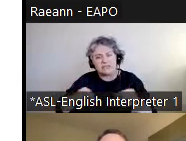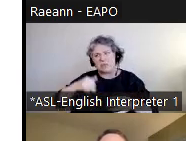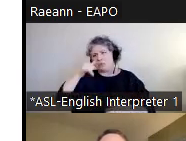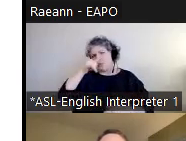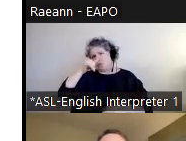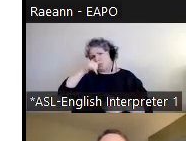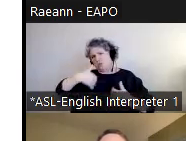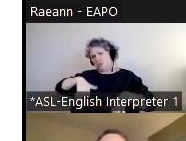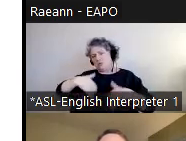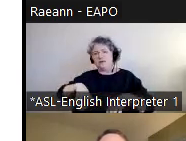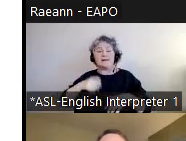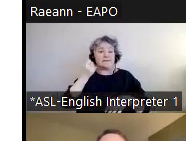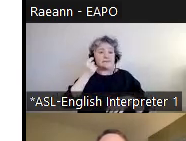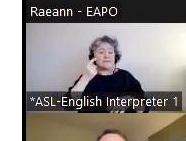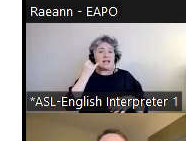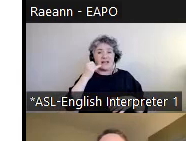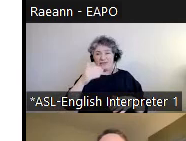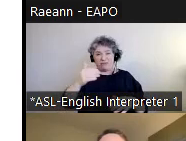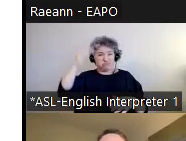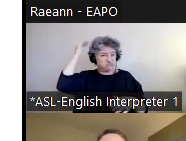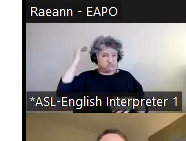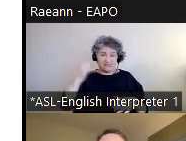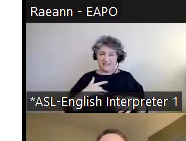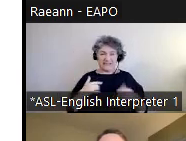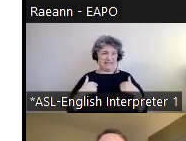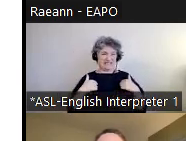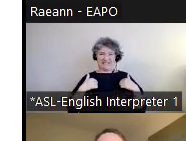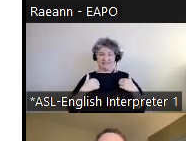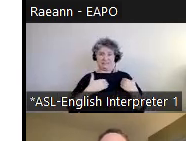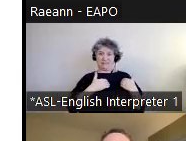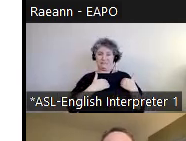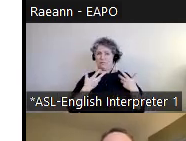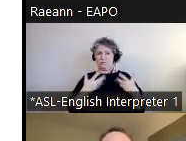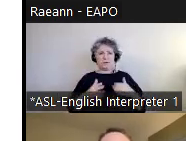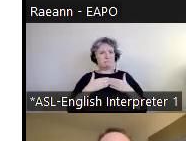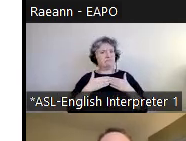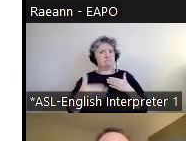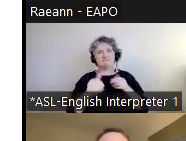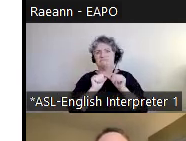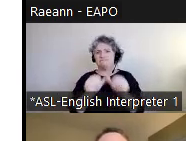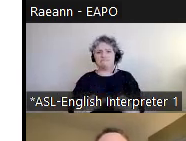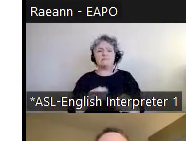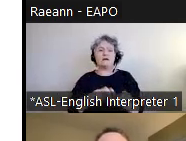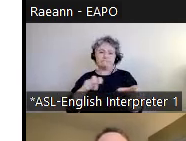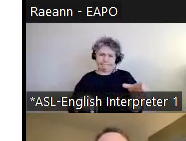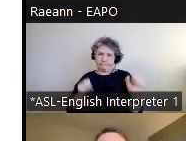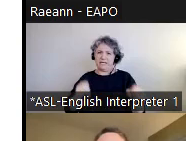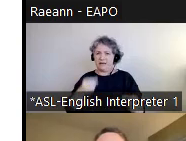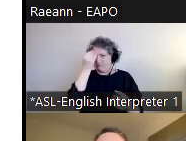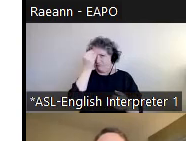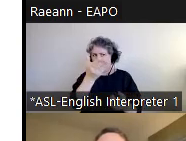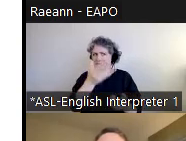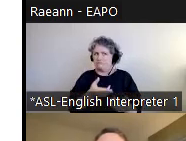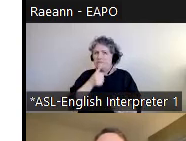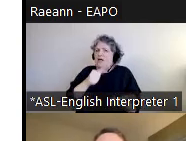can step down if it does get too much for you. All right, thank you so much, Megan. I think we'll let you